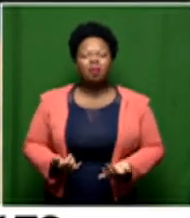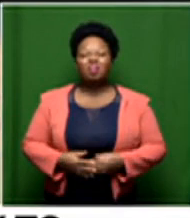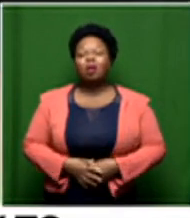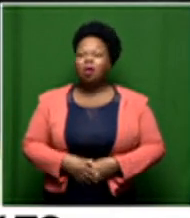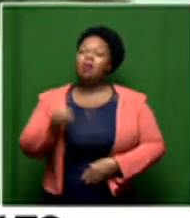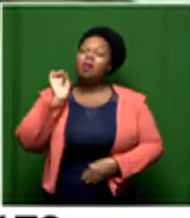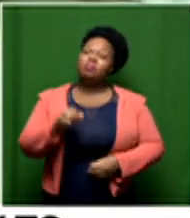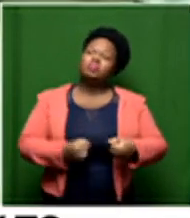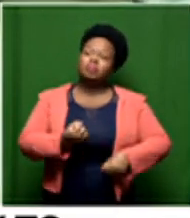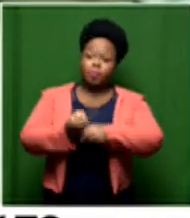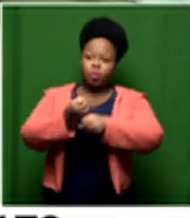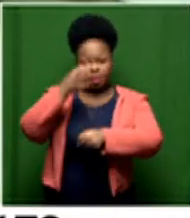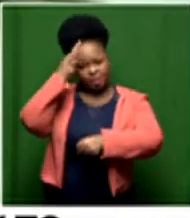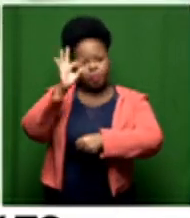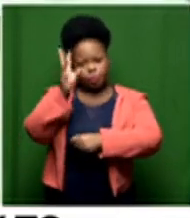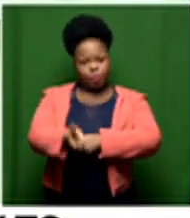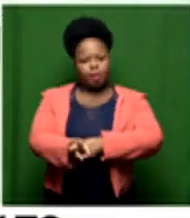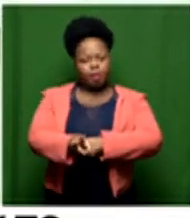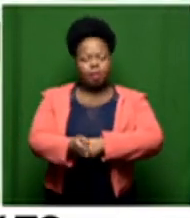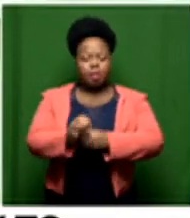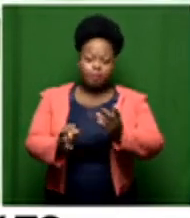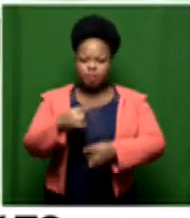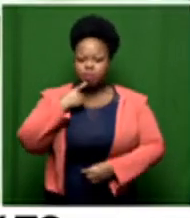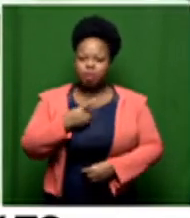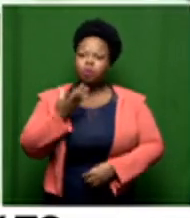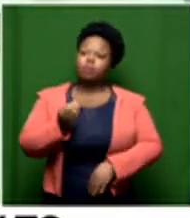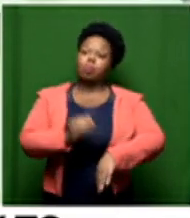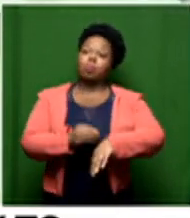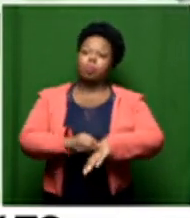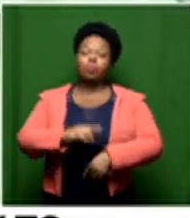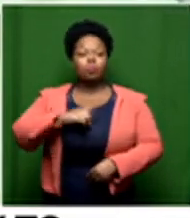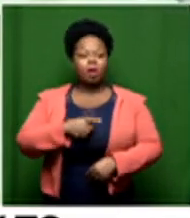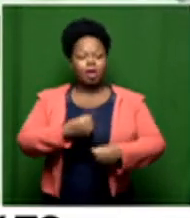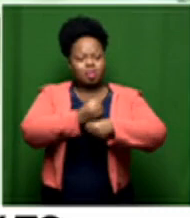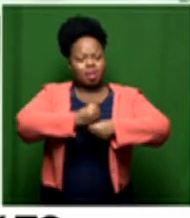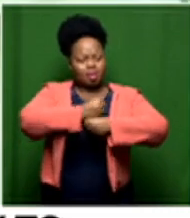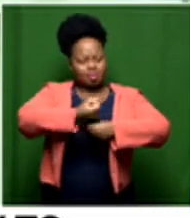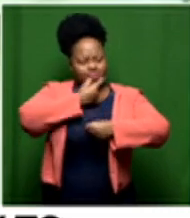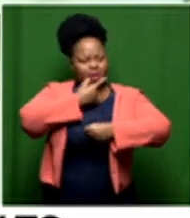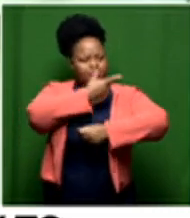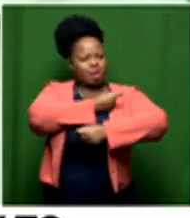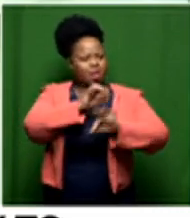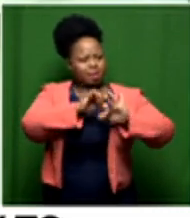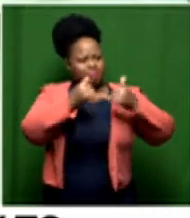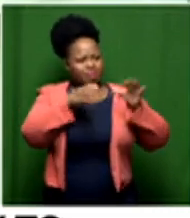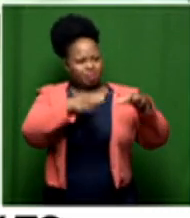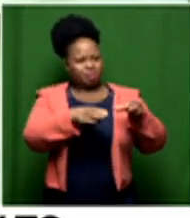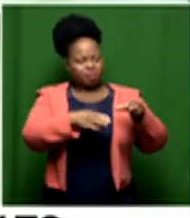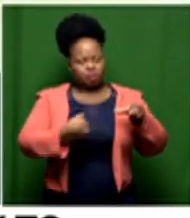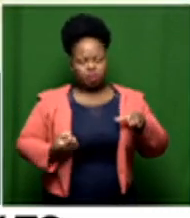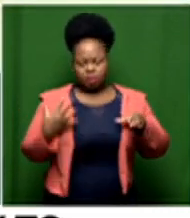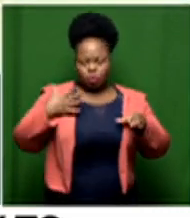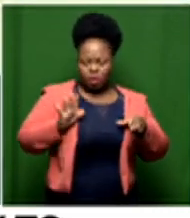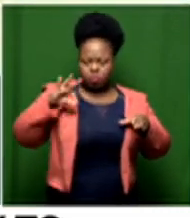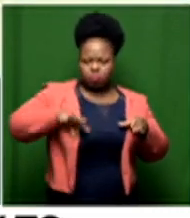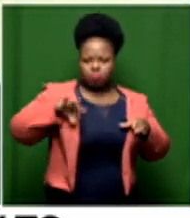the government, particularly if the government says we have a problem because the pharmaceutical companies here are pursuing